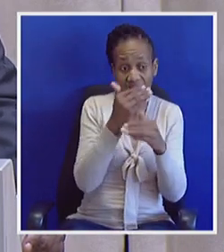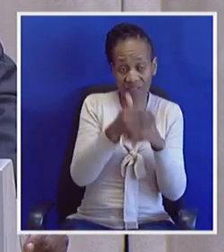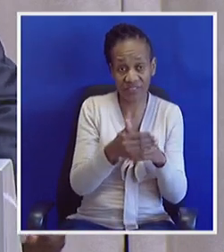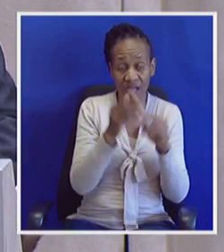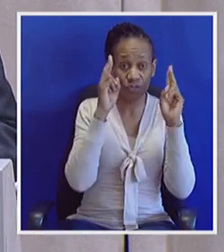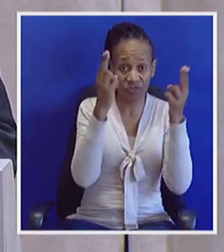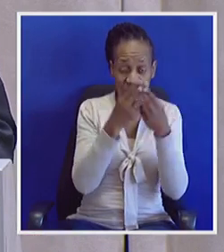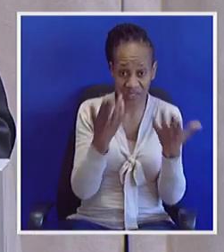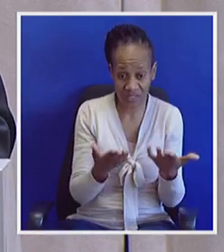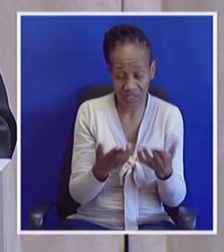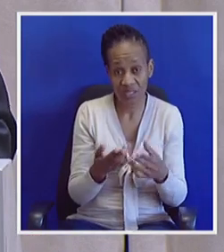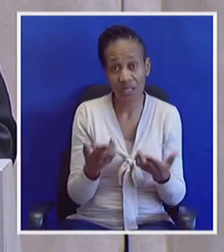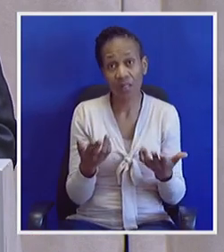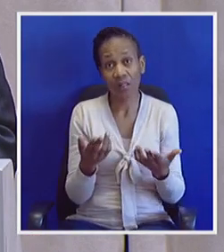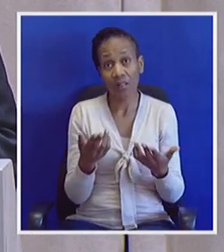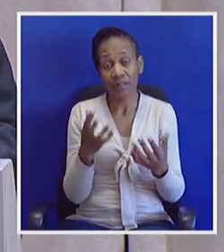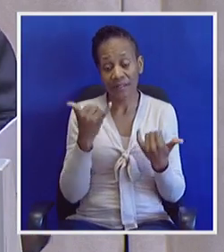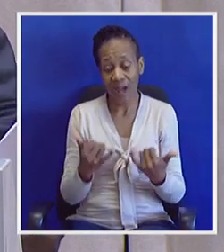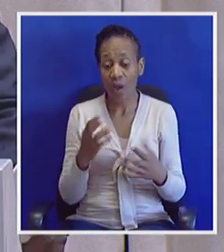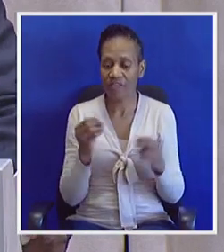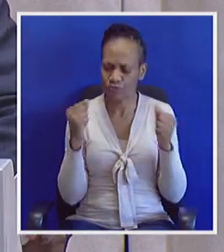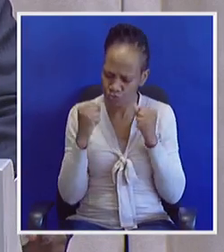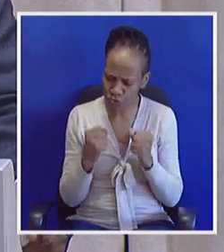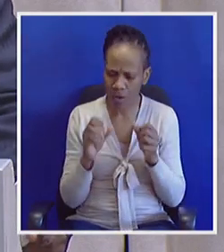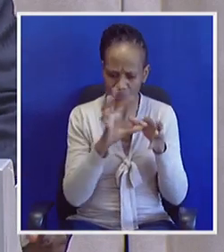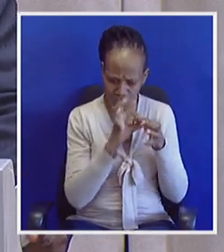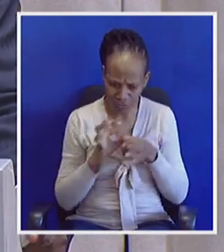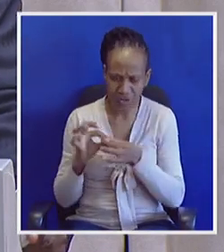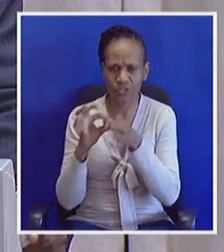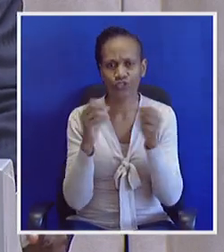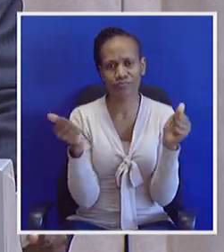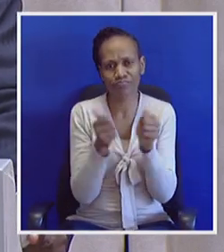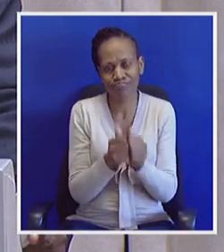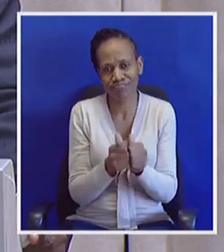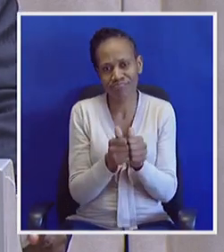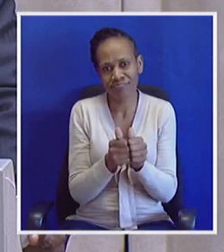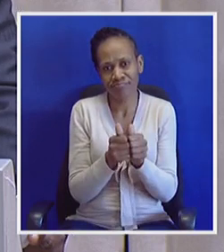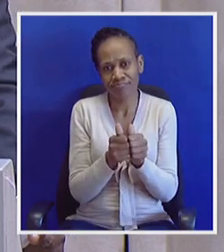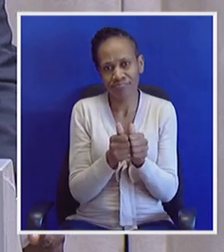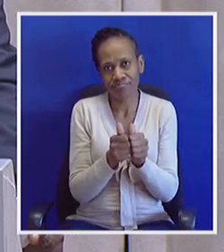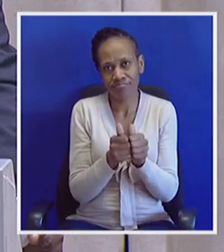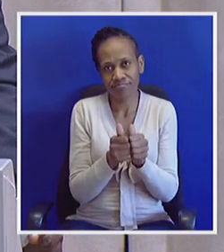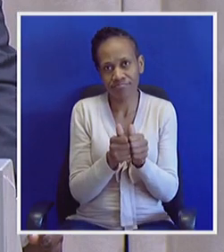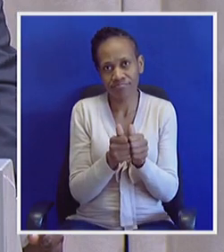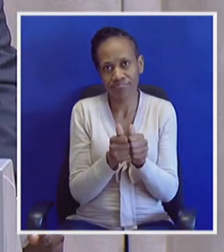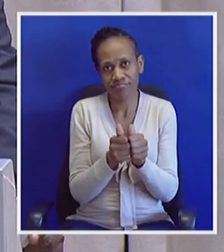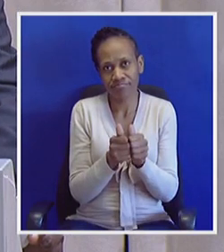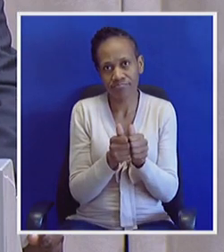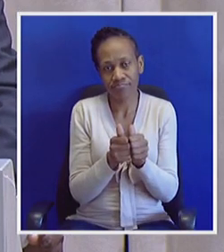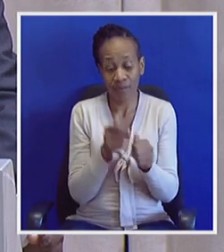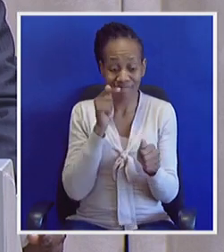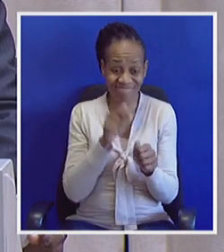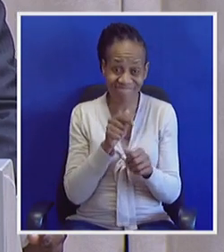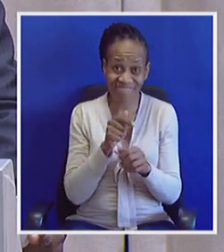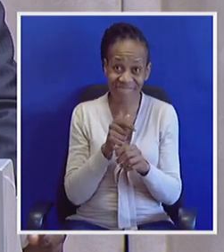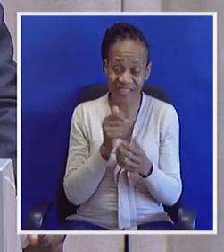HRDC Council promotes the development of strong partnerships, and these partnerships themselves directly contribute